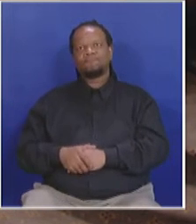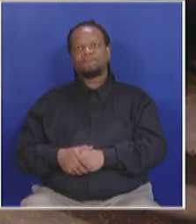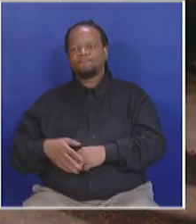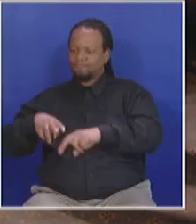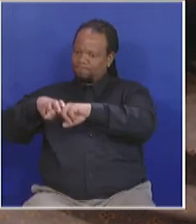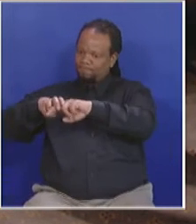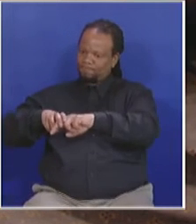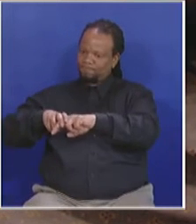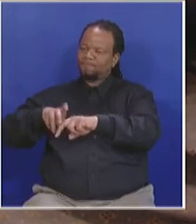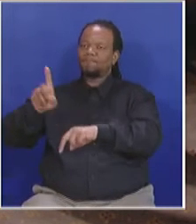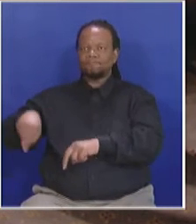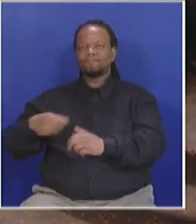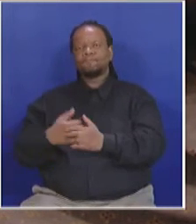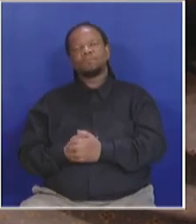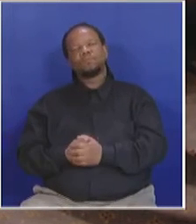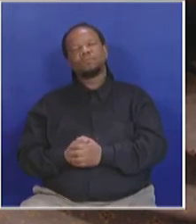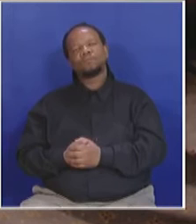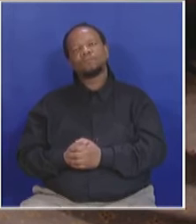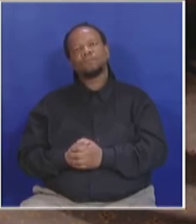Sit down.